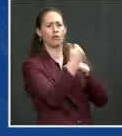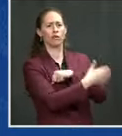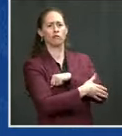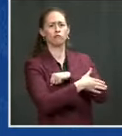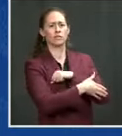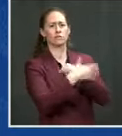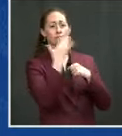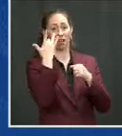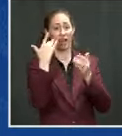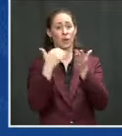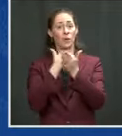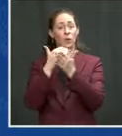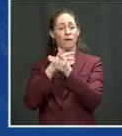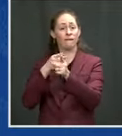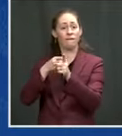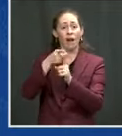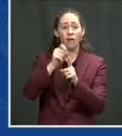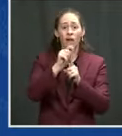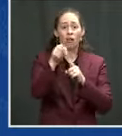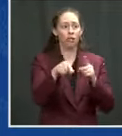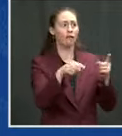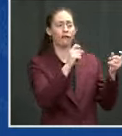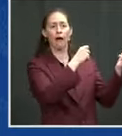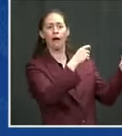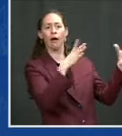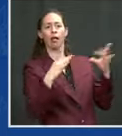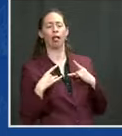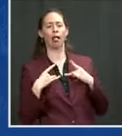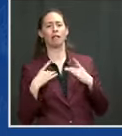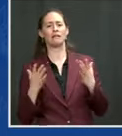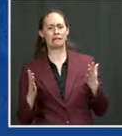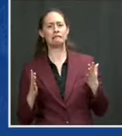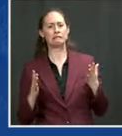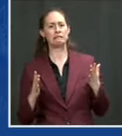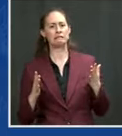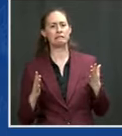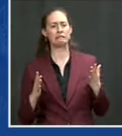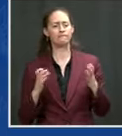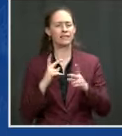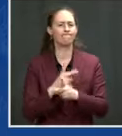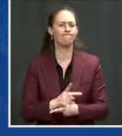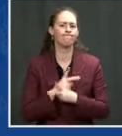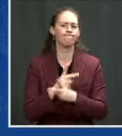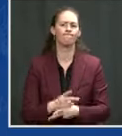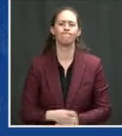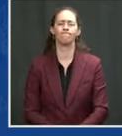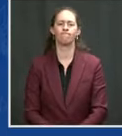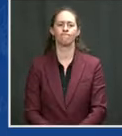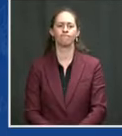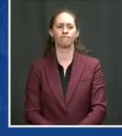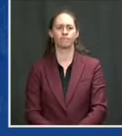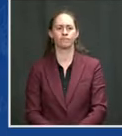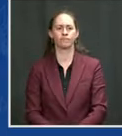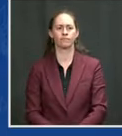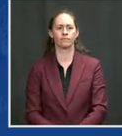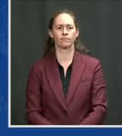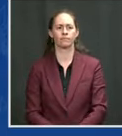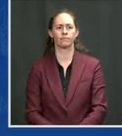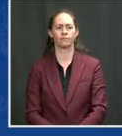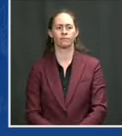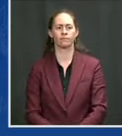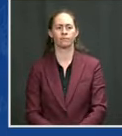countries that we're going to have to be aware of as well. But and I may get back to all of you for some ideas on how